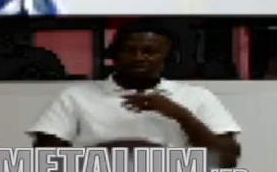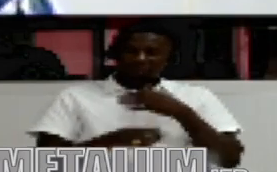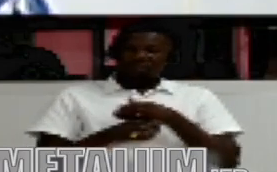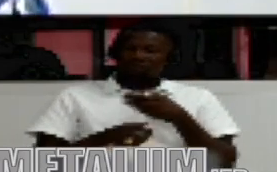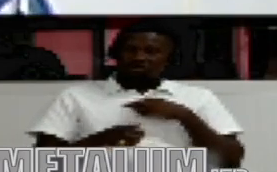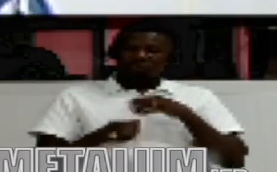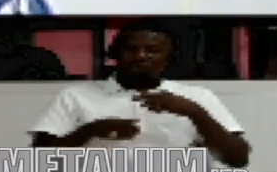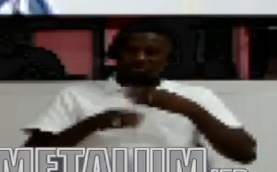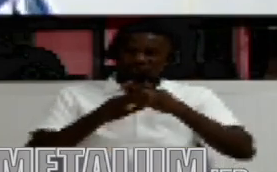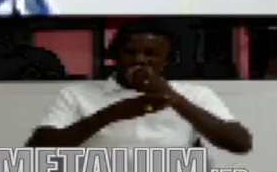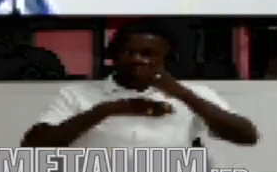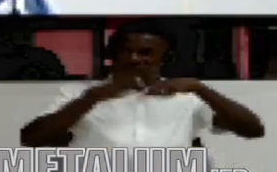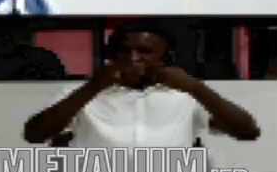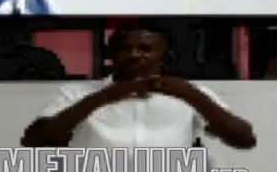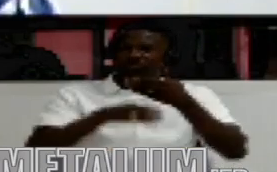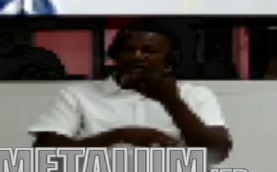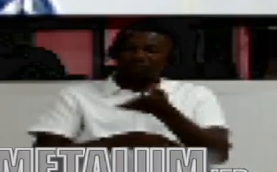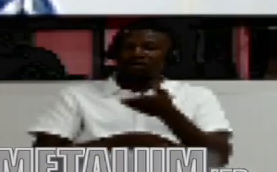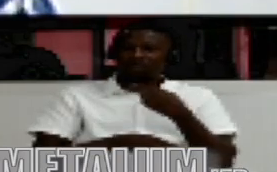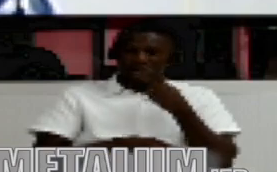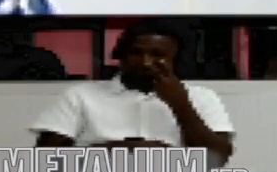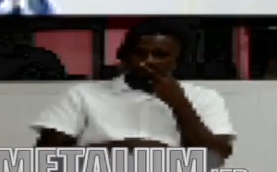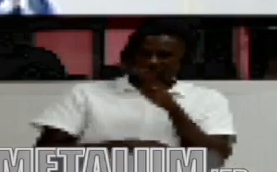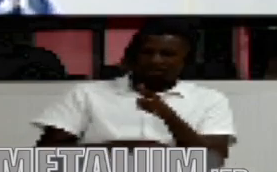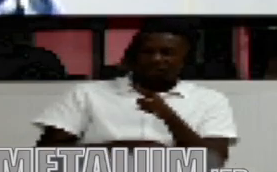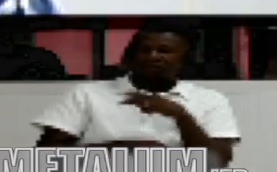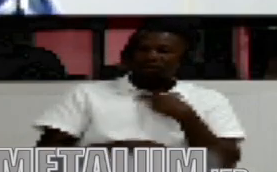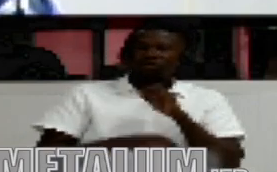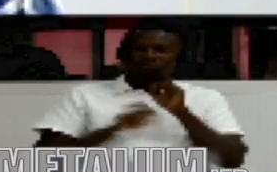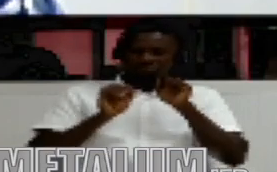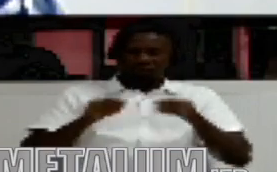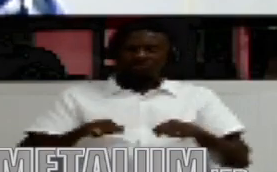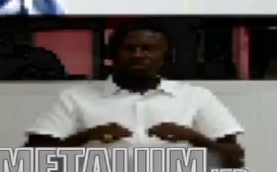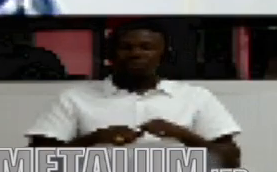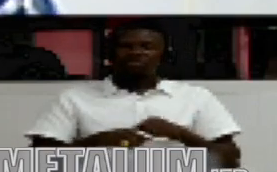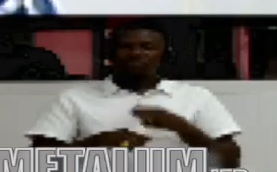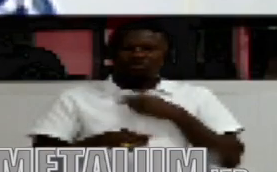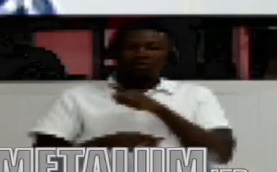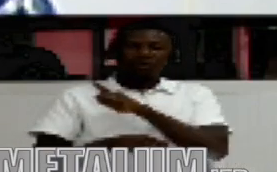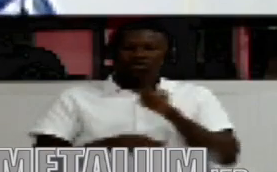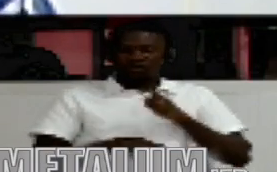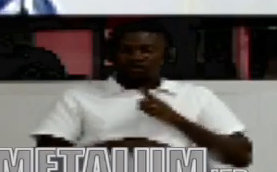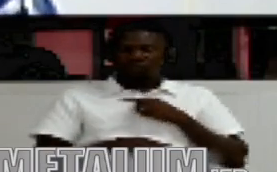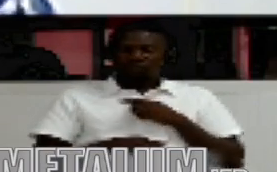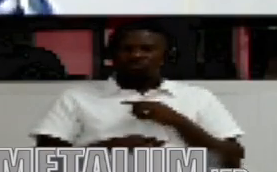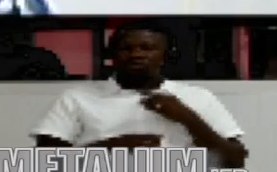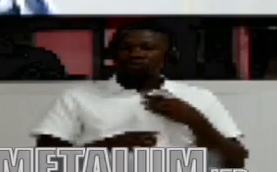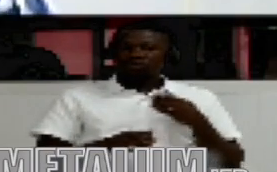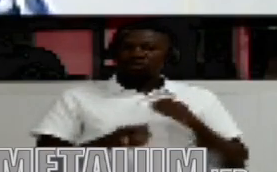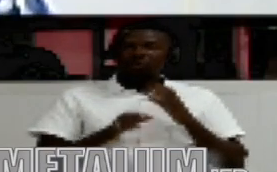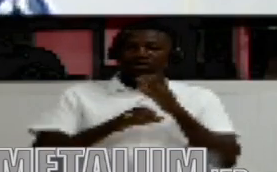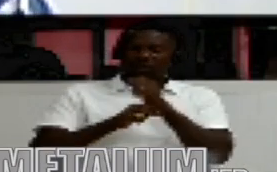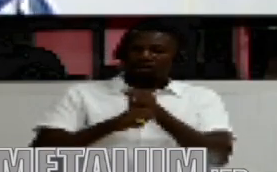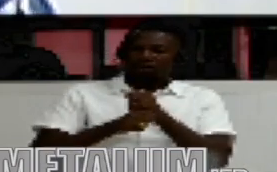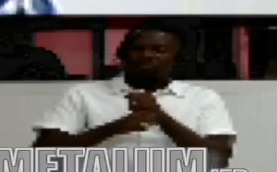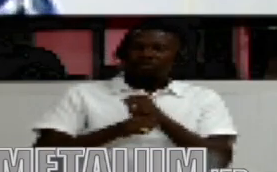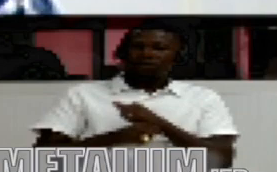from here and see if there could be any possibility for us to be helped